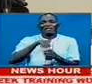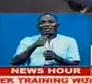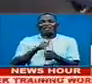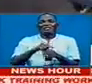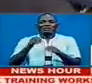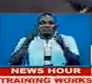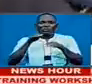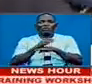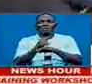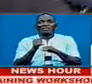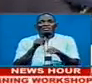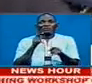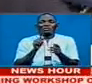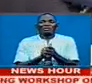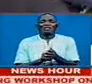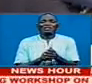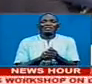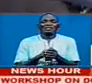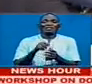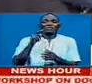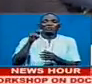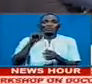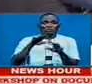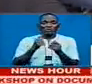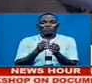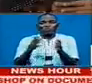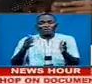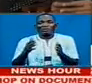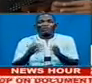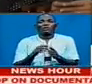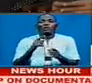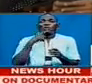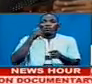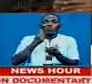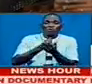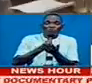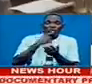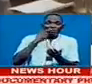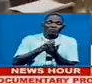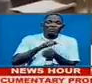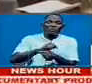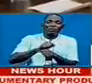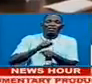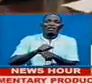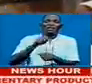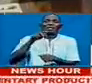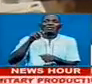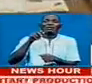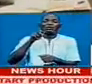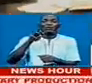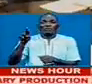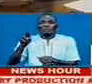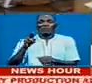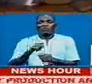on industrialization. He described the move by Unilever Ghana to expand its oil palm mill at Twifo Praso as in sync with the government